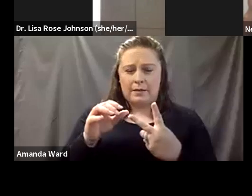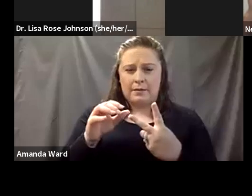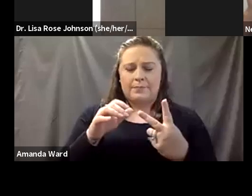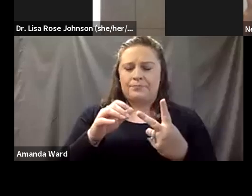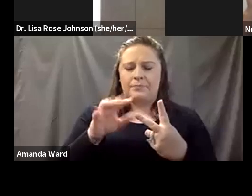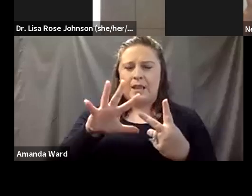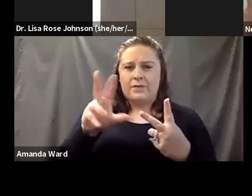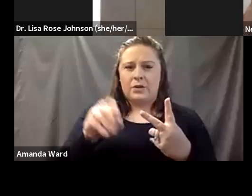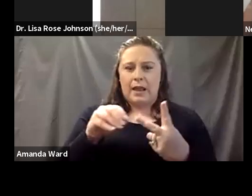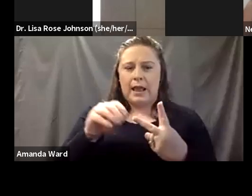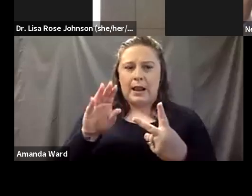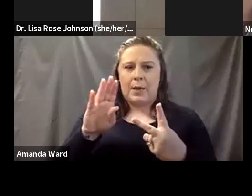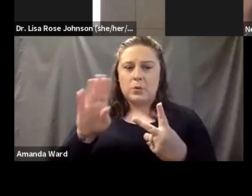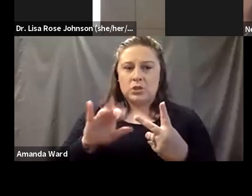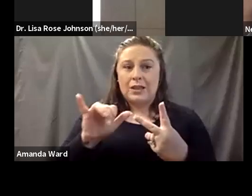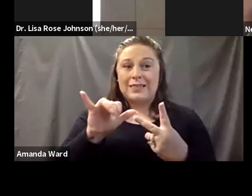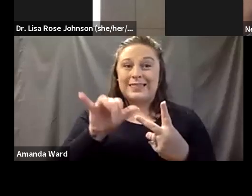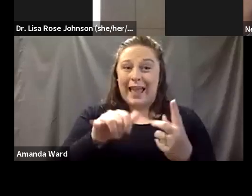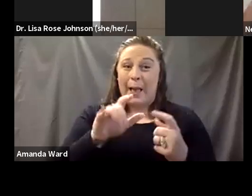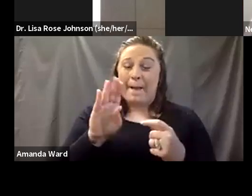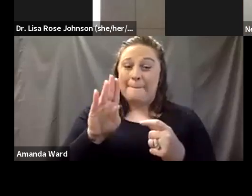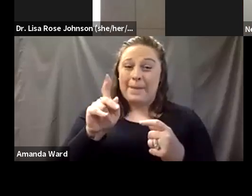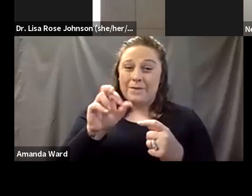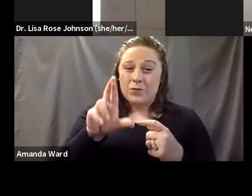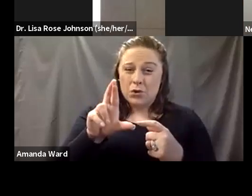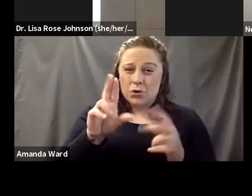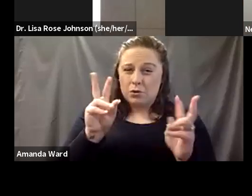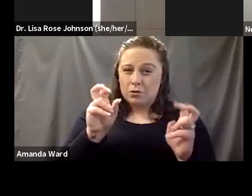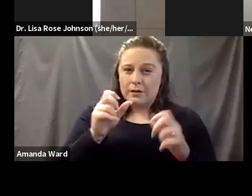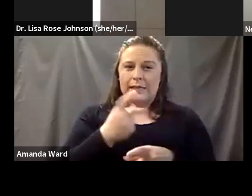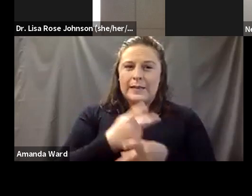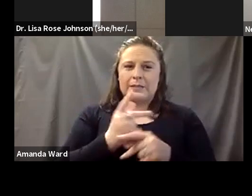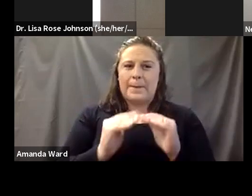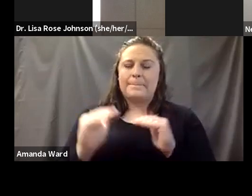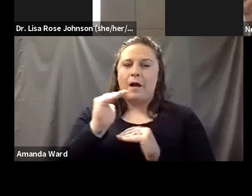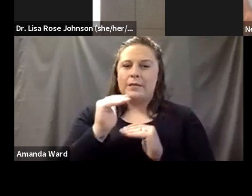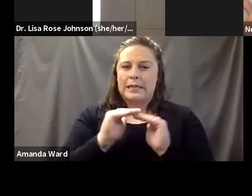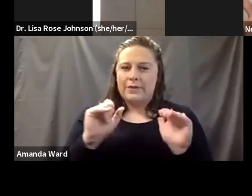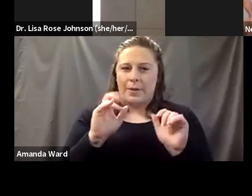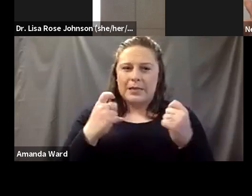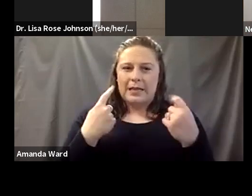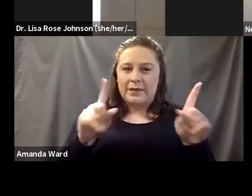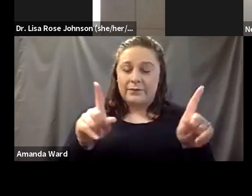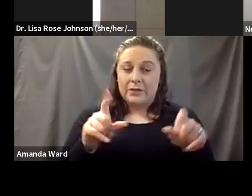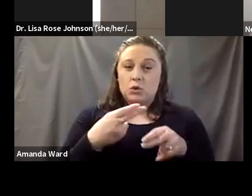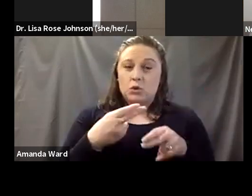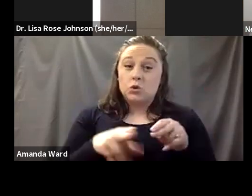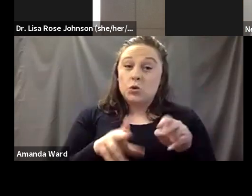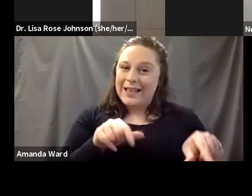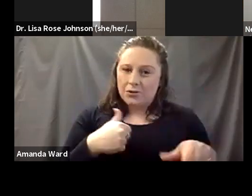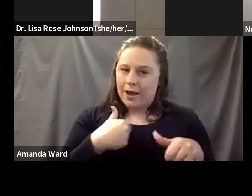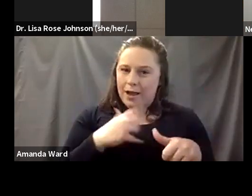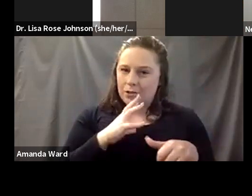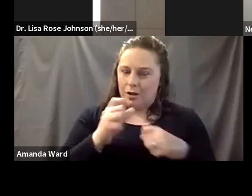though they've dropped in efficacy, that buffer keeps them above the level of being effective. So the short answer, I talked way too